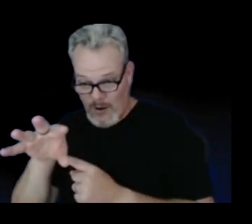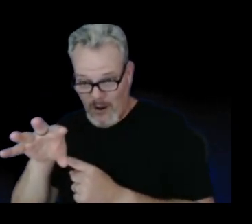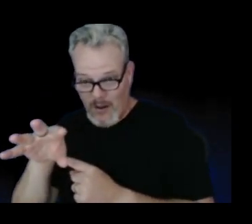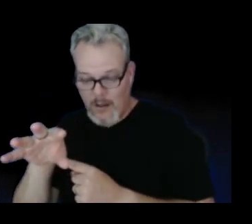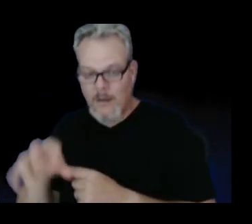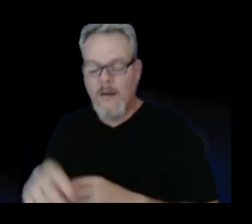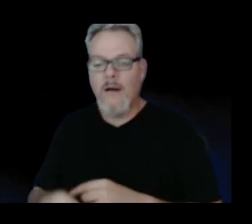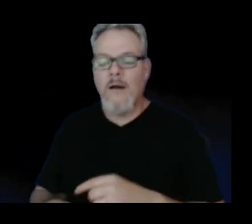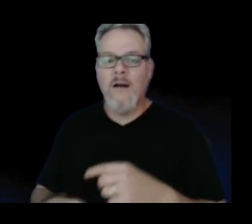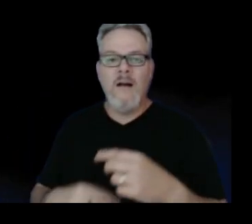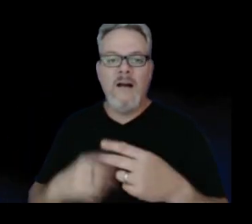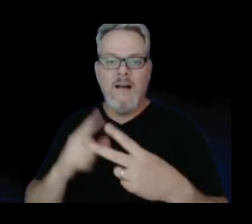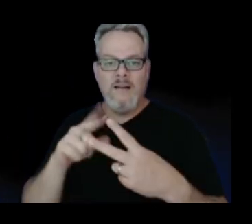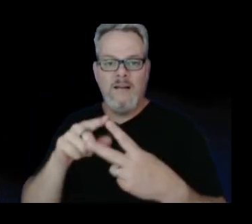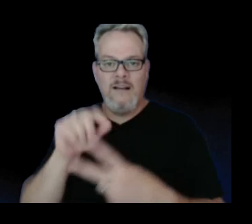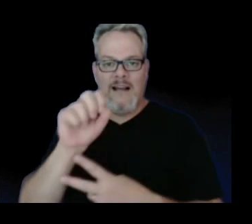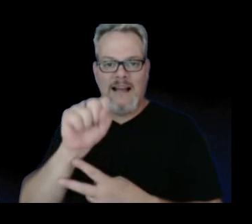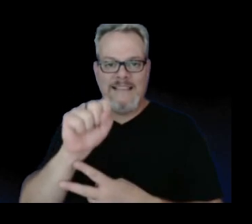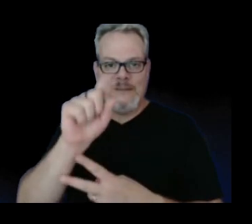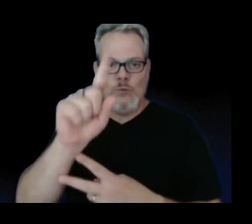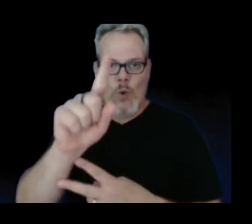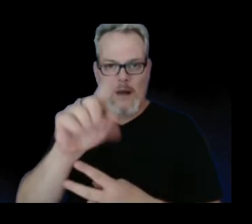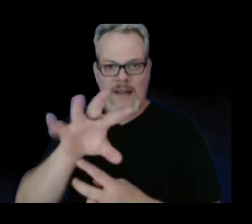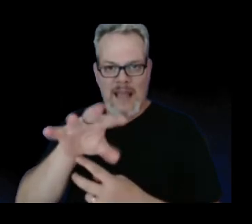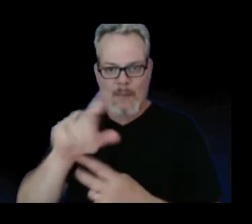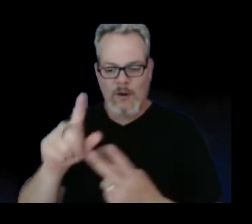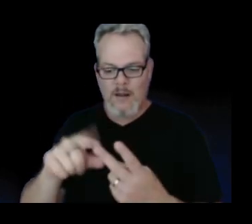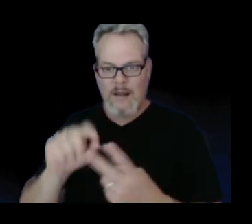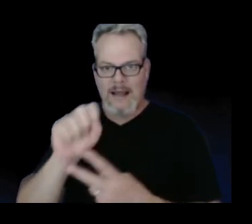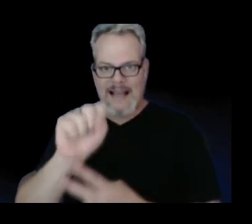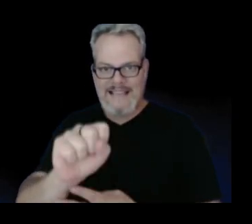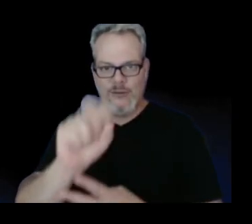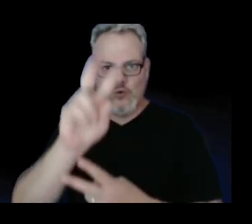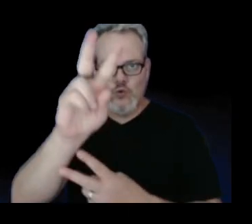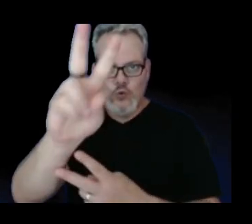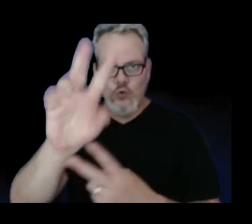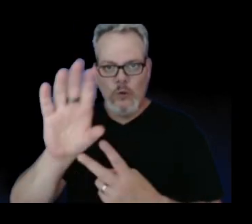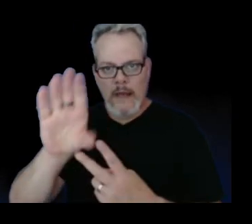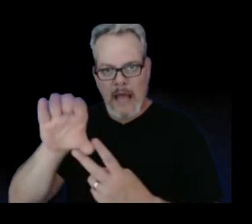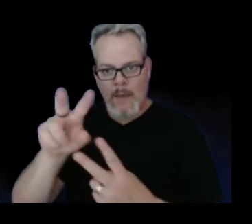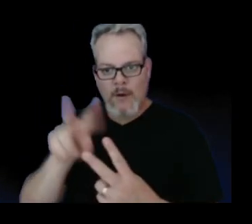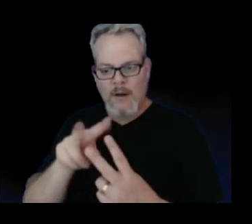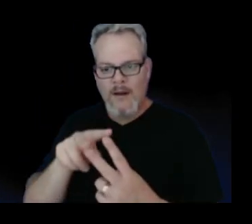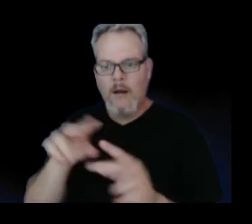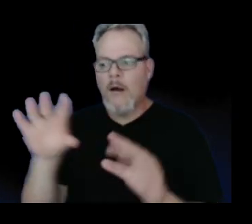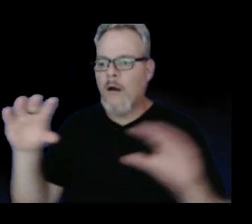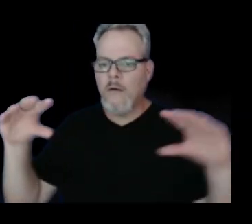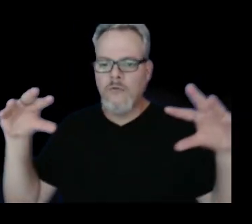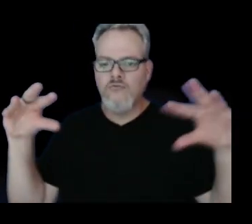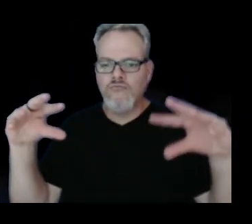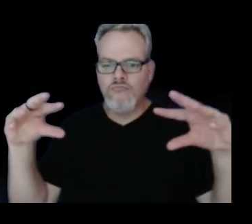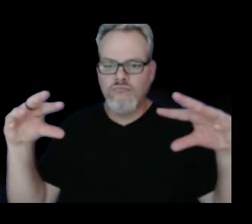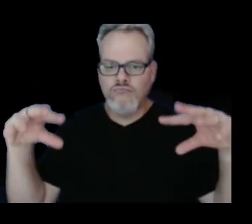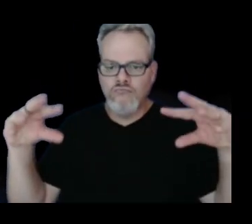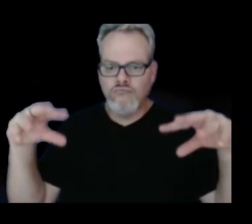S2 camera, slightly different point of view, but the similar pattern there.